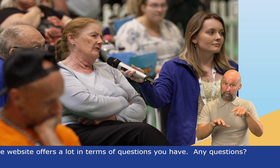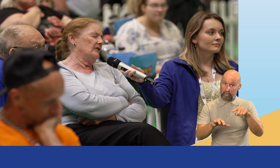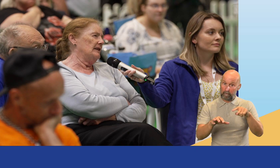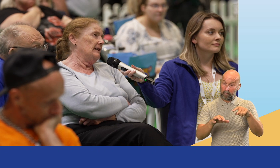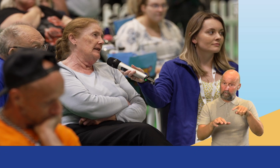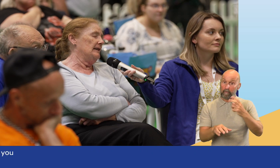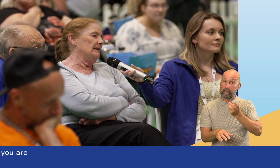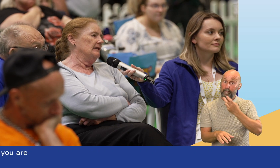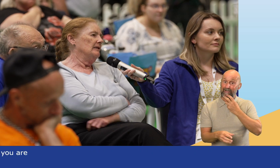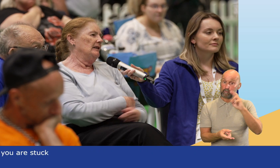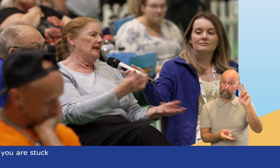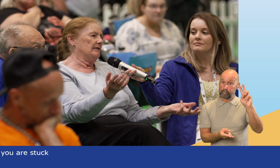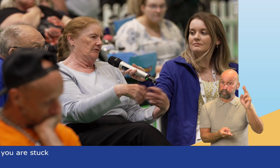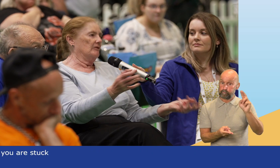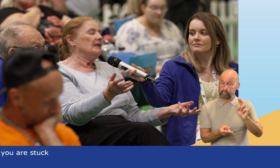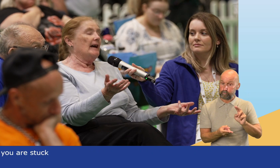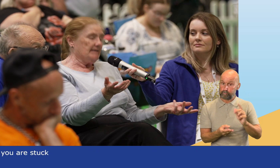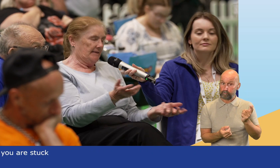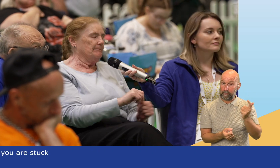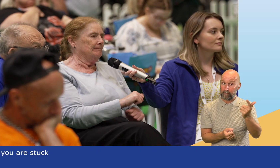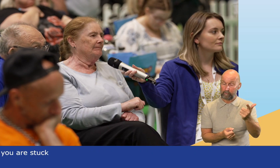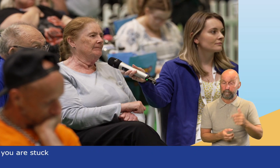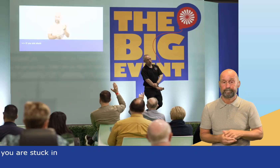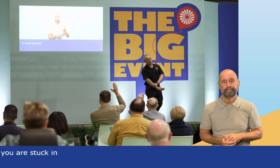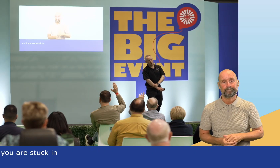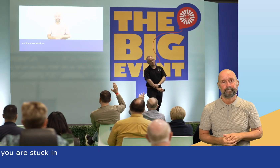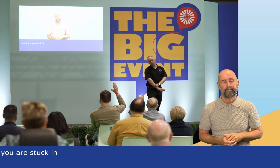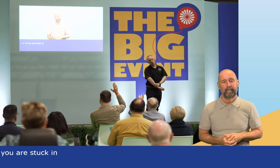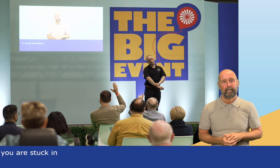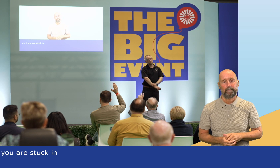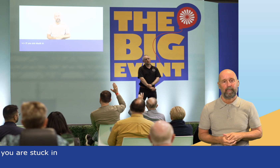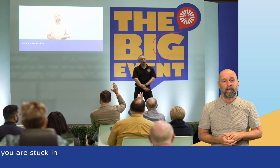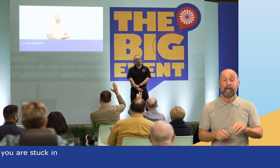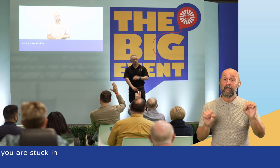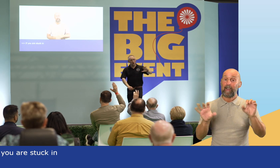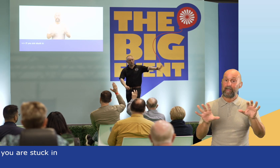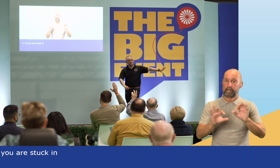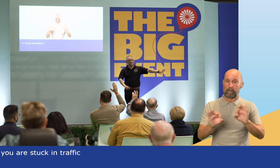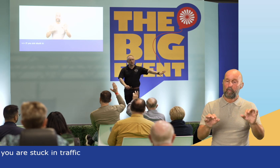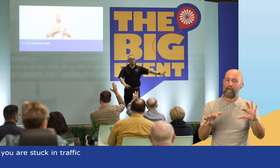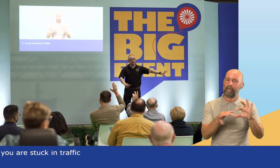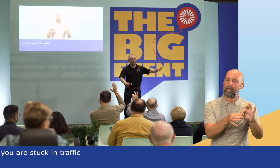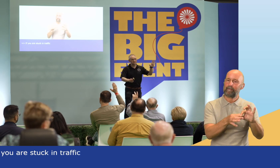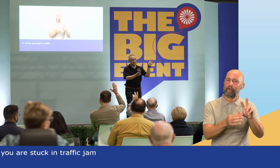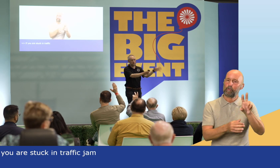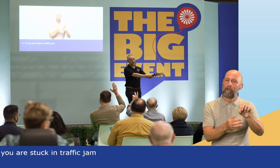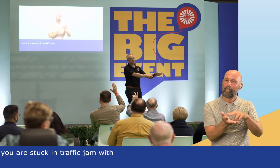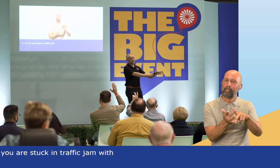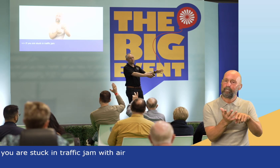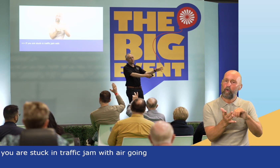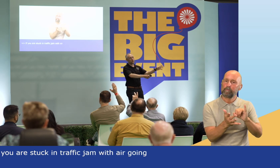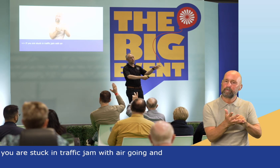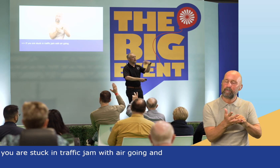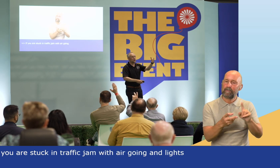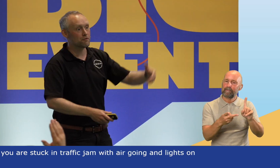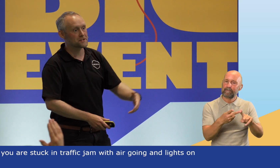reduce the range? Yes. So lights, no, so that they're on the 12-volt system. So there's a different battery